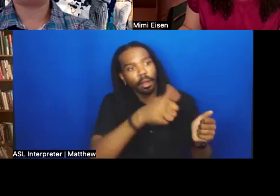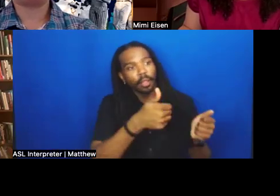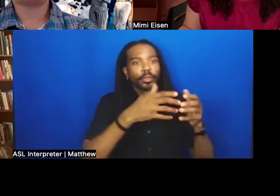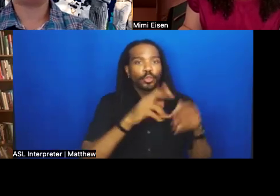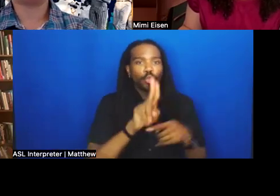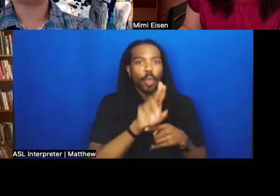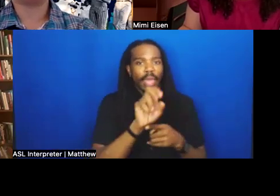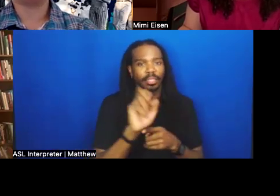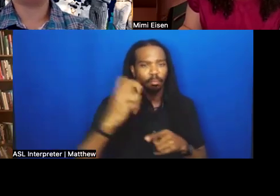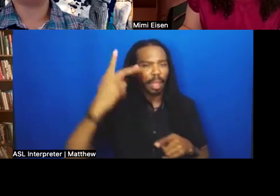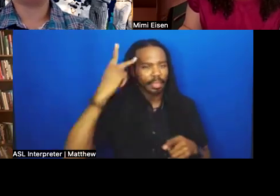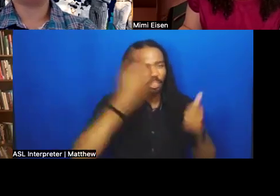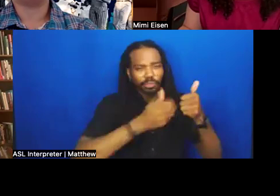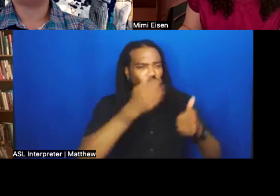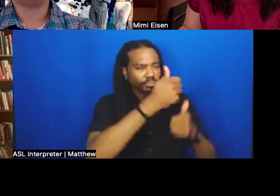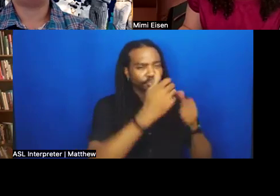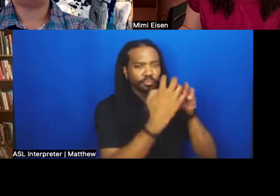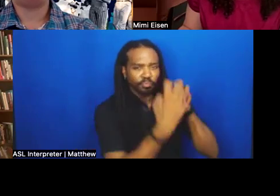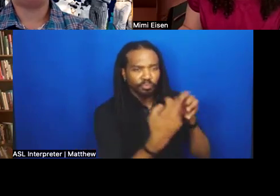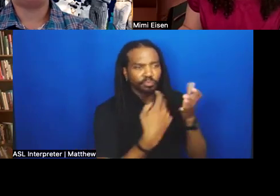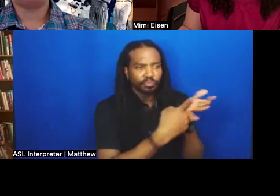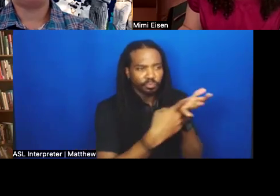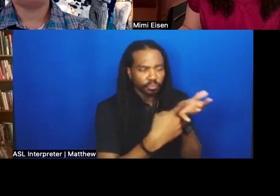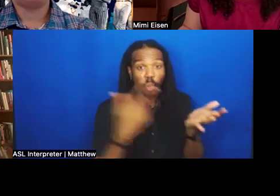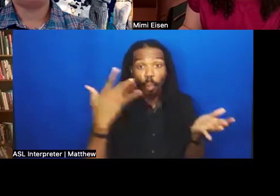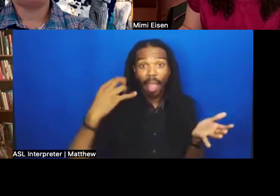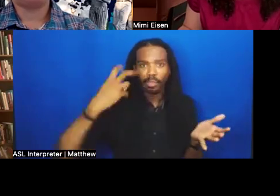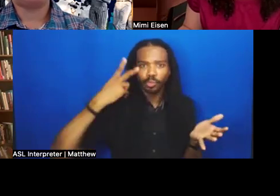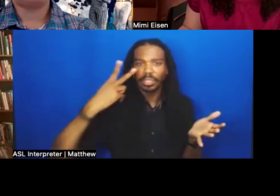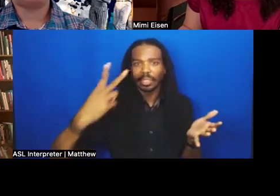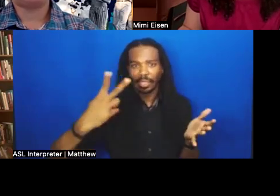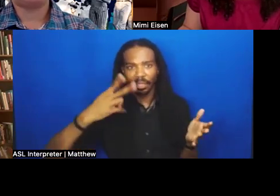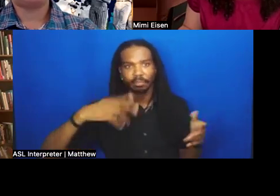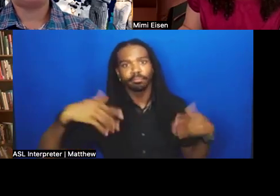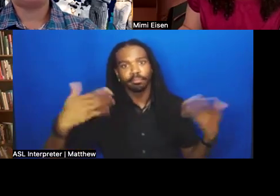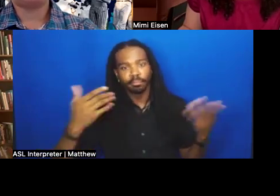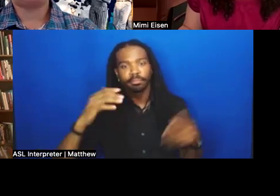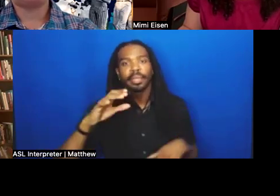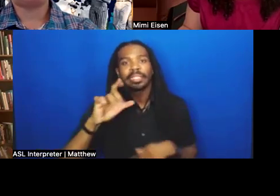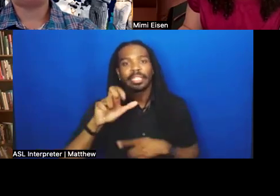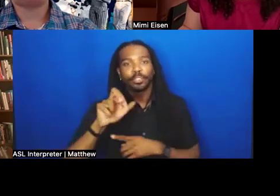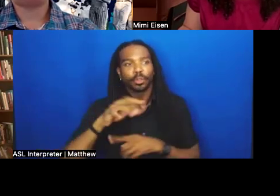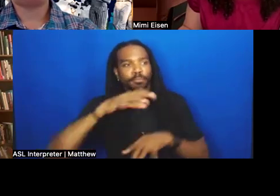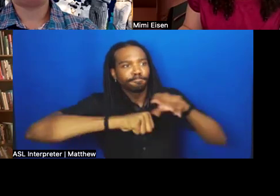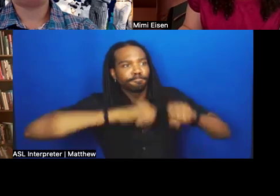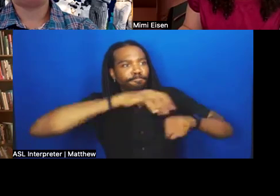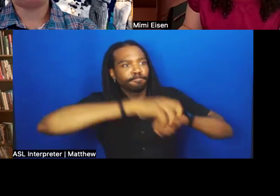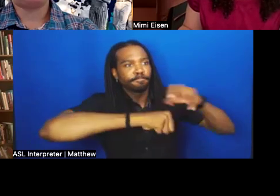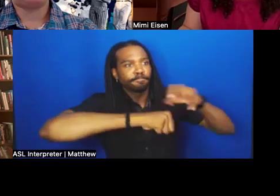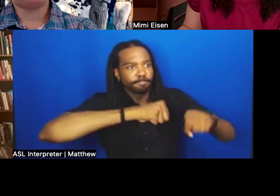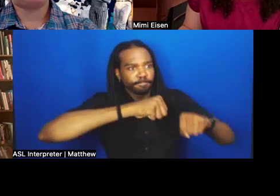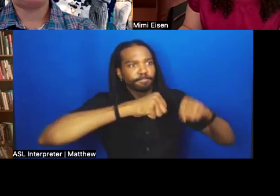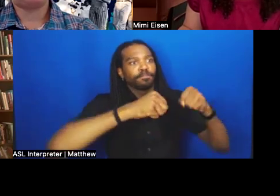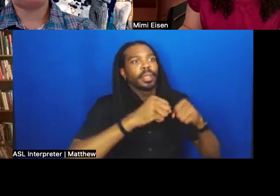seizing more and more Cherokee land. And it's reported that US delegates were surprised to